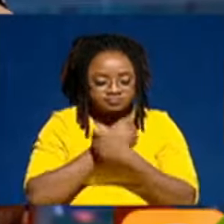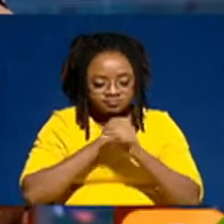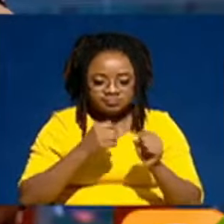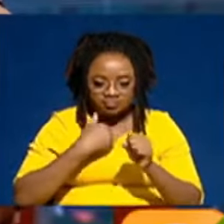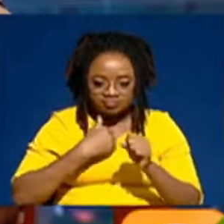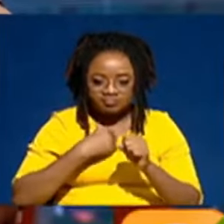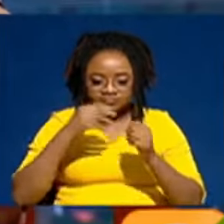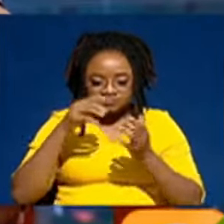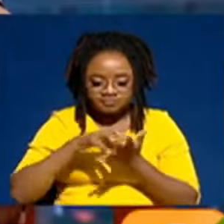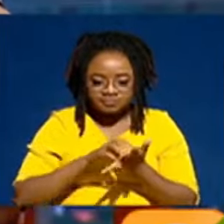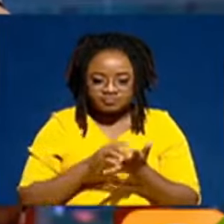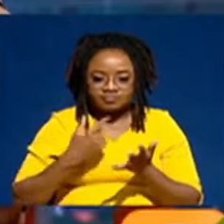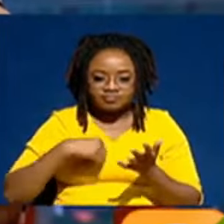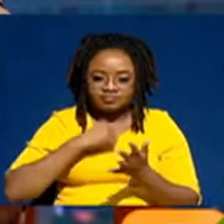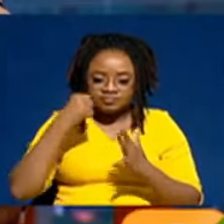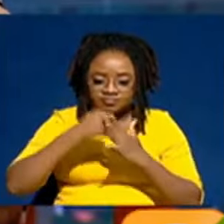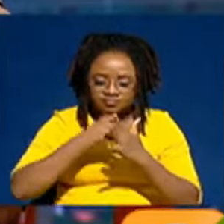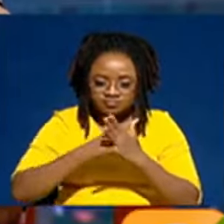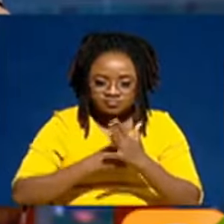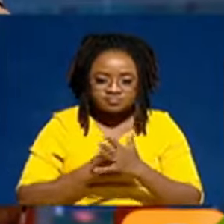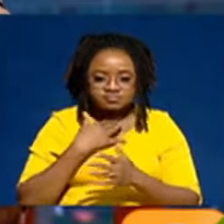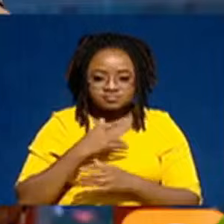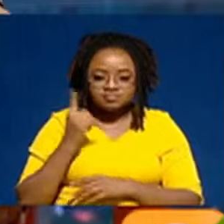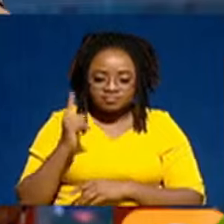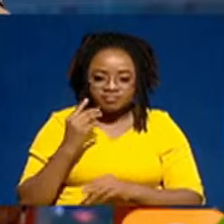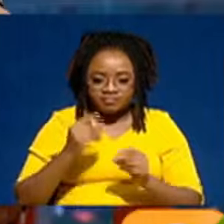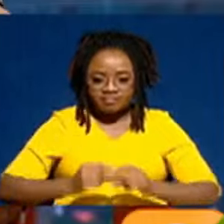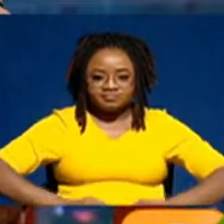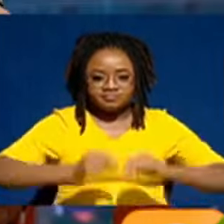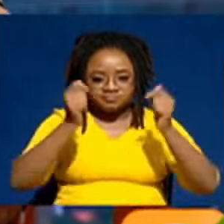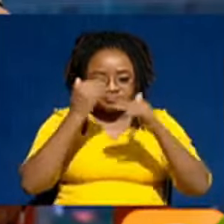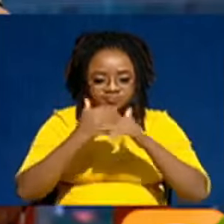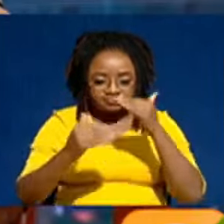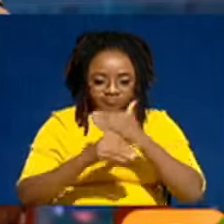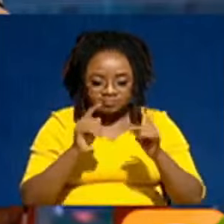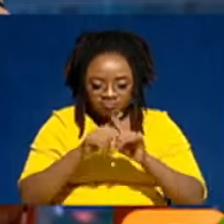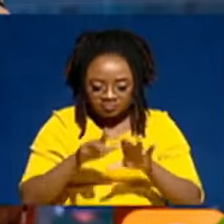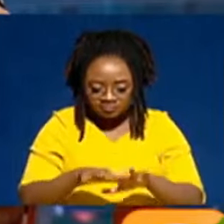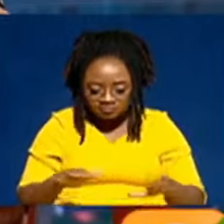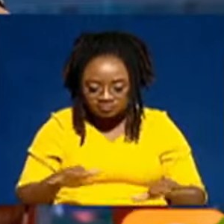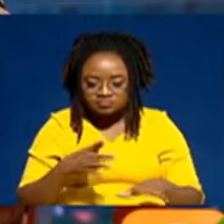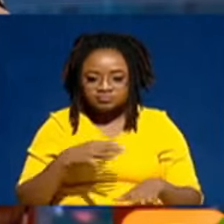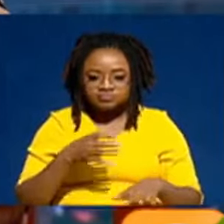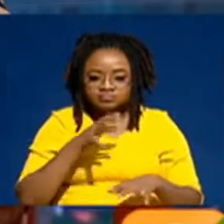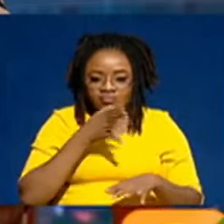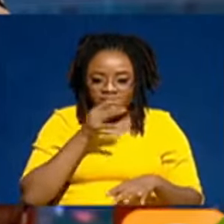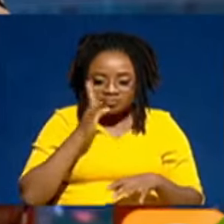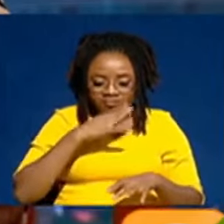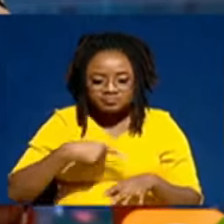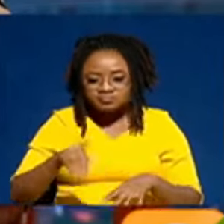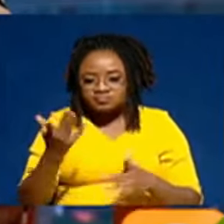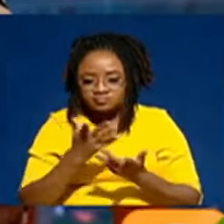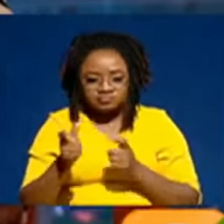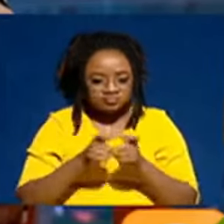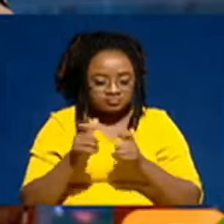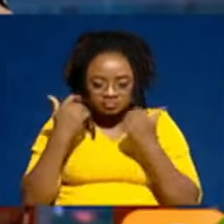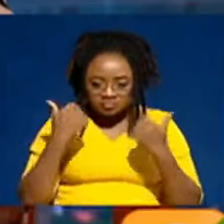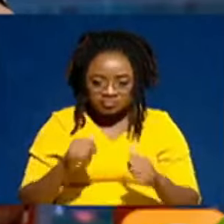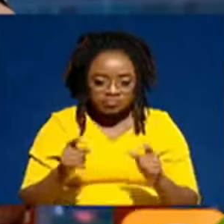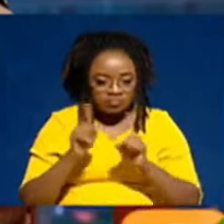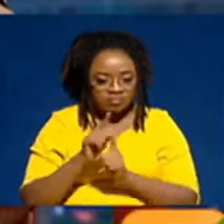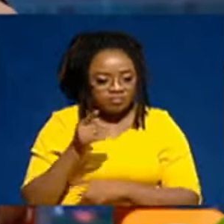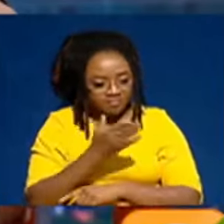are pushing to have skyscrapers and the infrastructure to follow. It doesn't happen that way. And I think Madam gave a